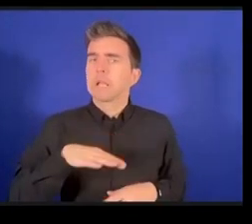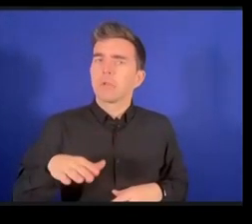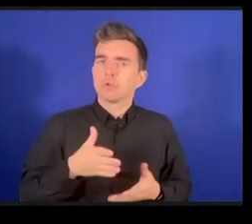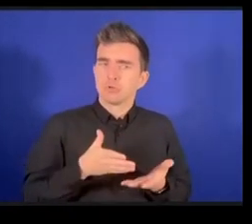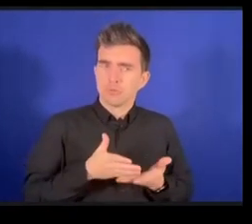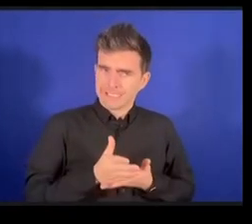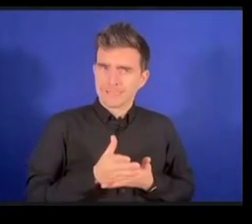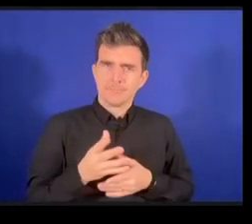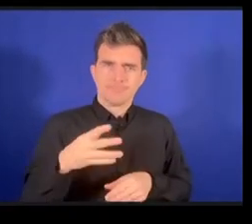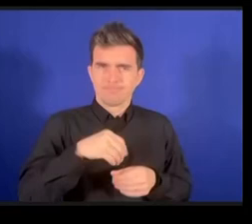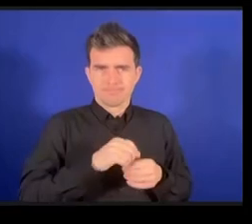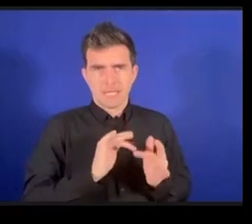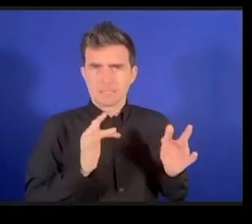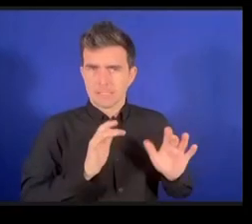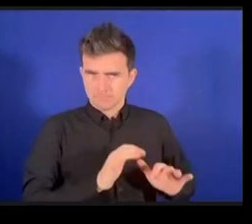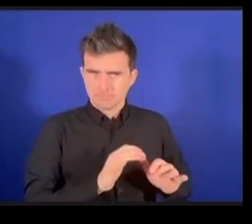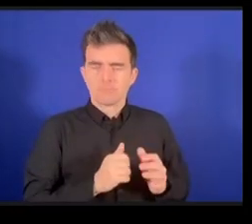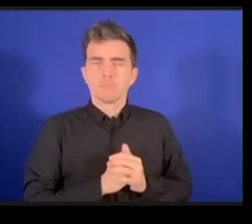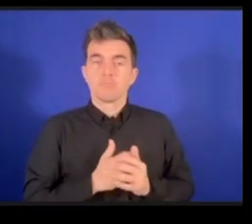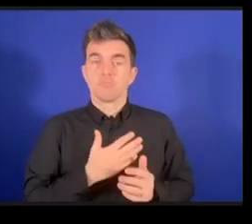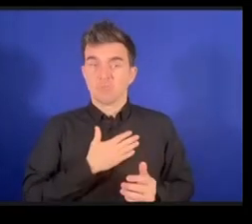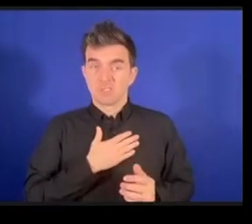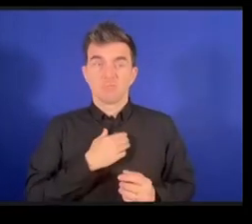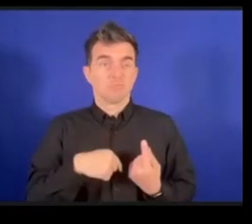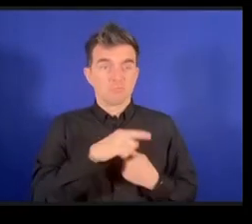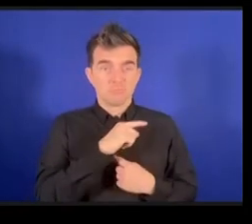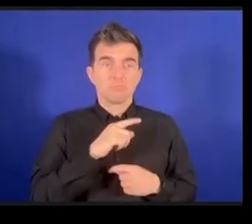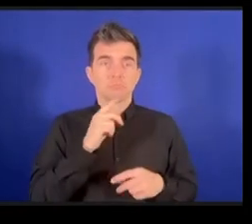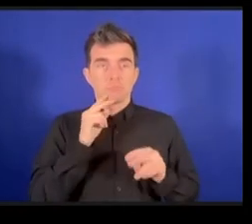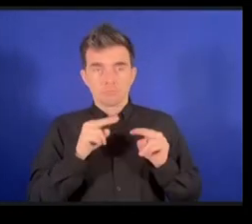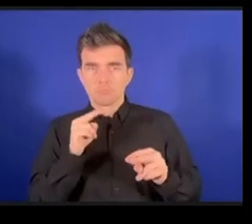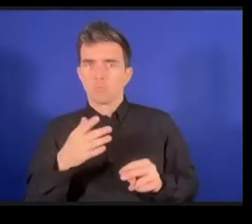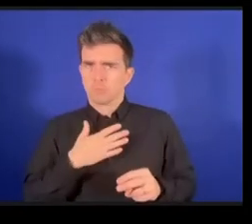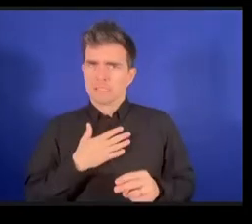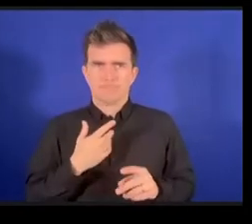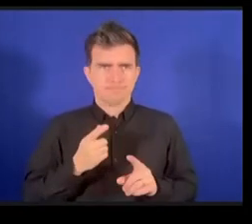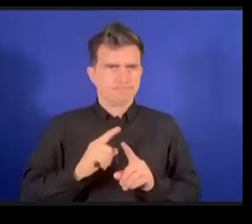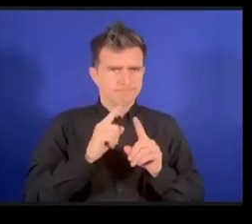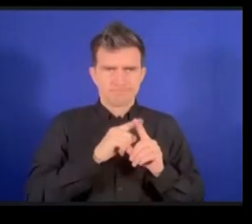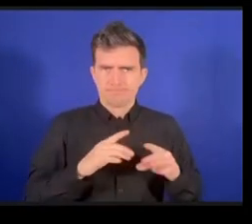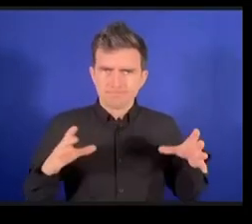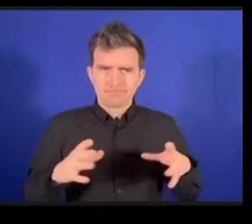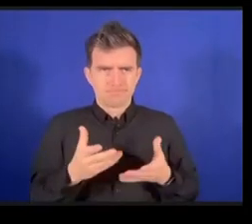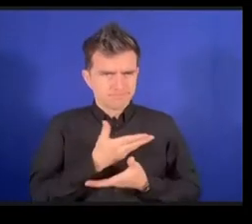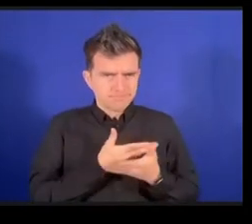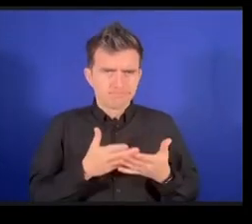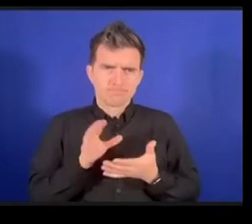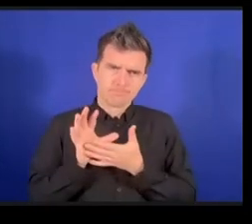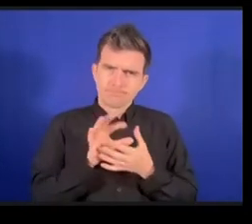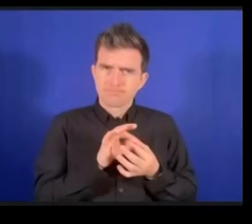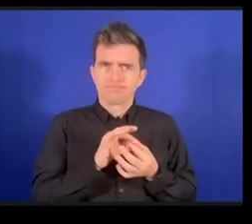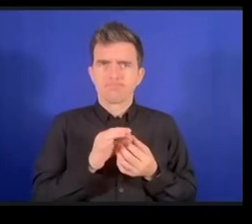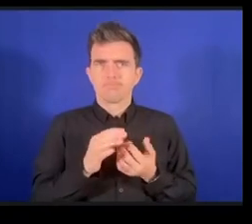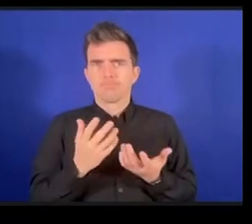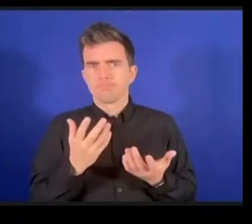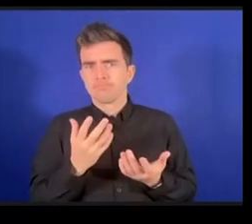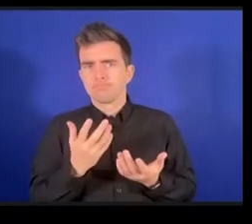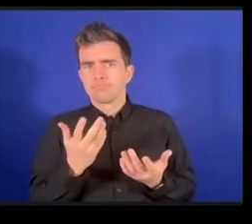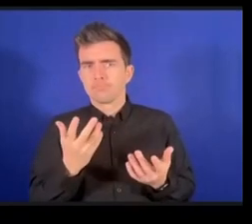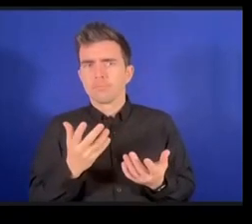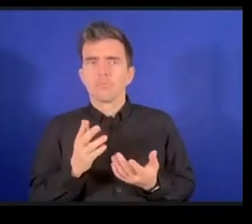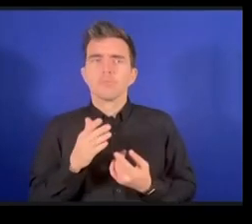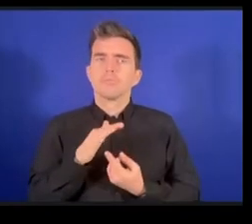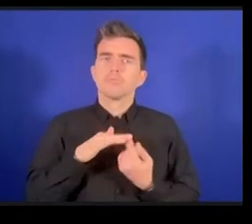upon um the principles and and and the and the content of the of the general comment number 25 on on children's rights in relation to the digital